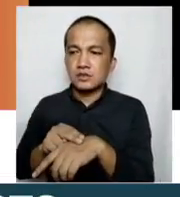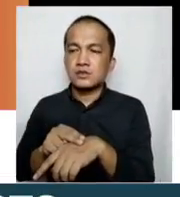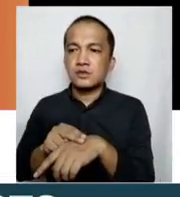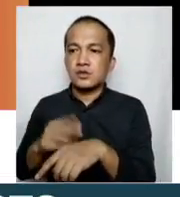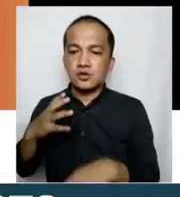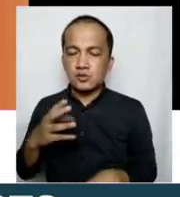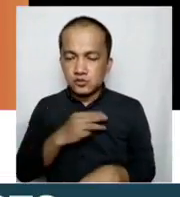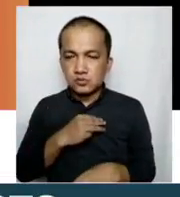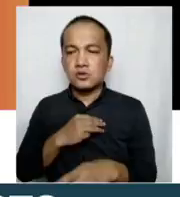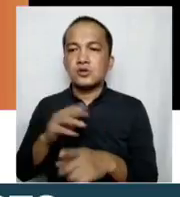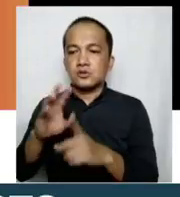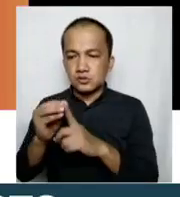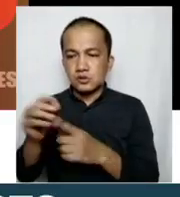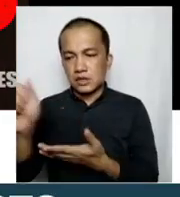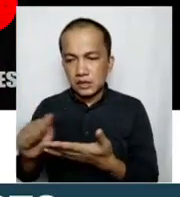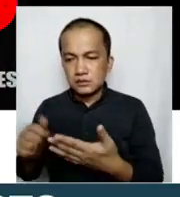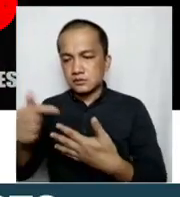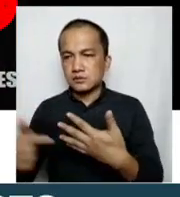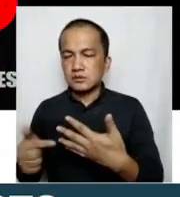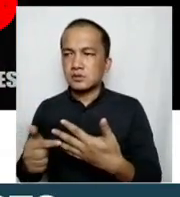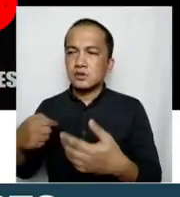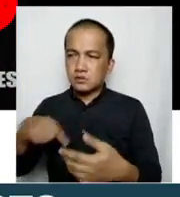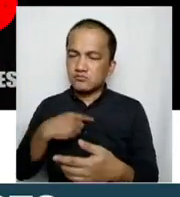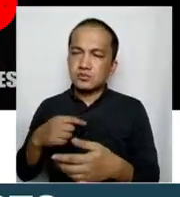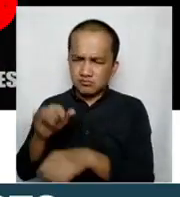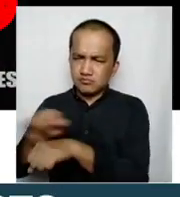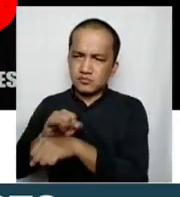and the Arts and such. Mm-hmm. So there were those efforts mm-hmm. from